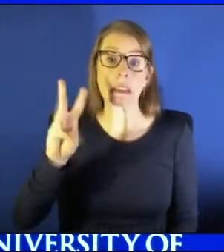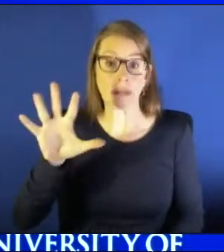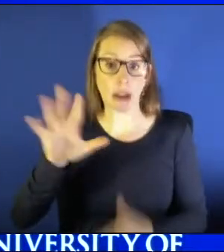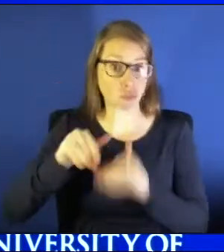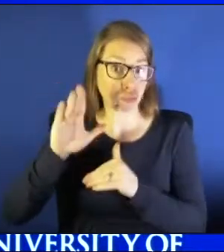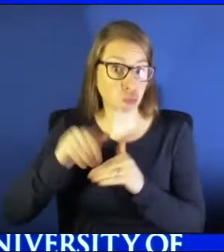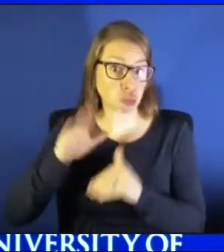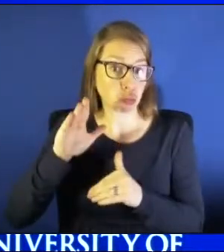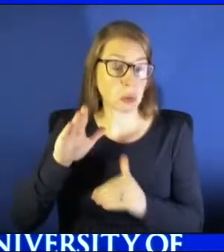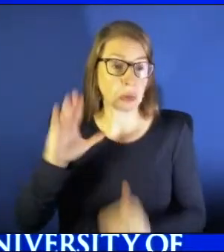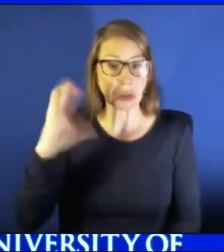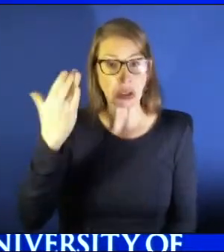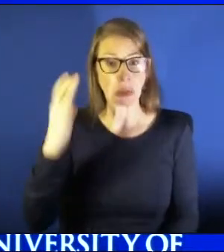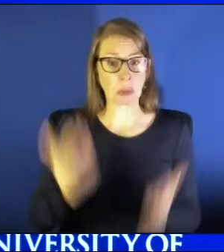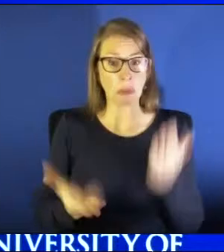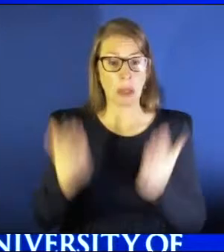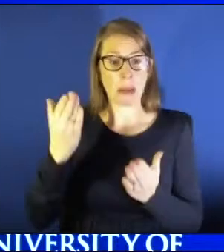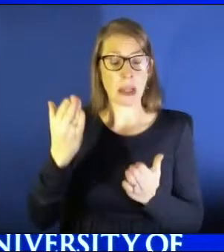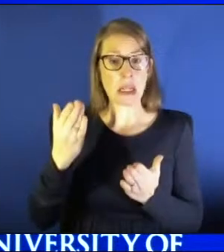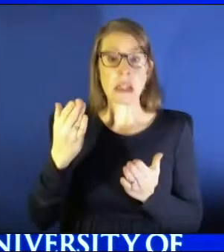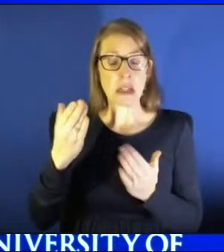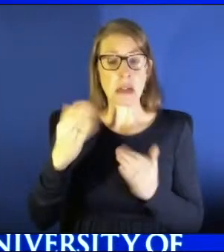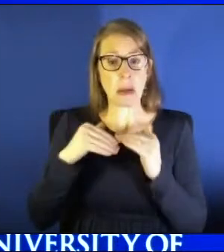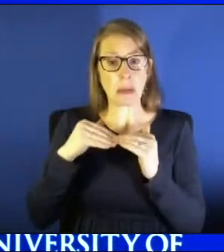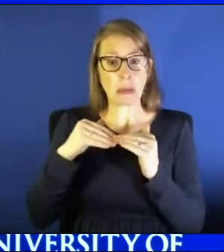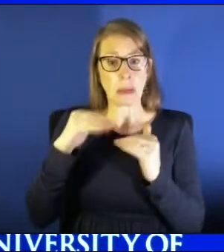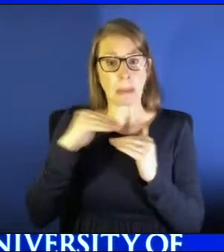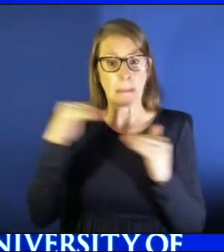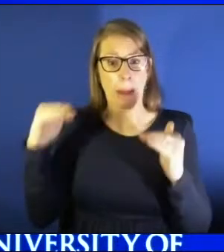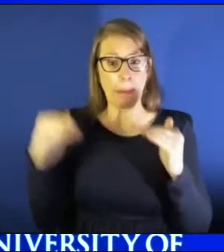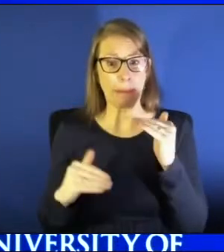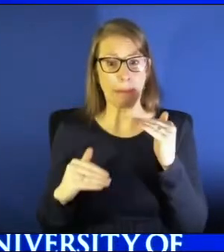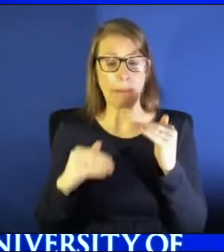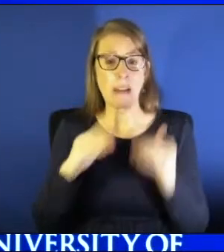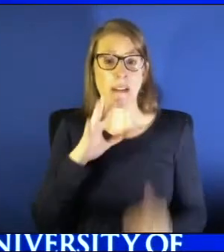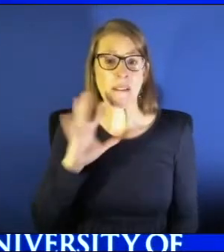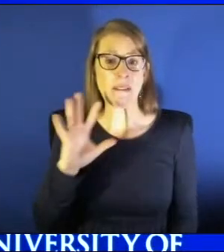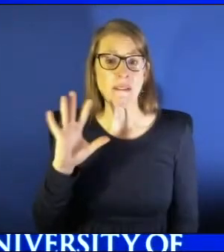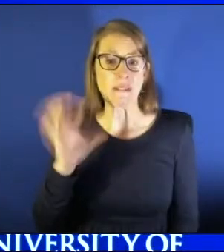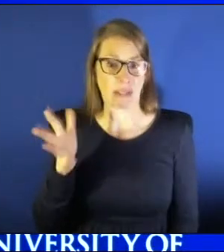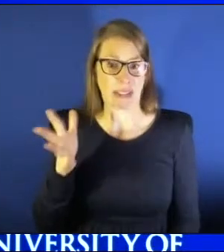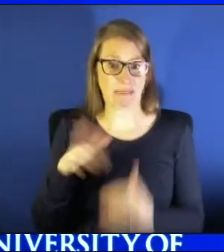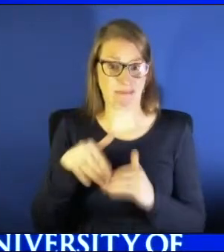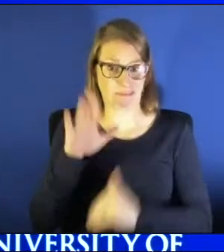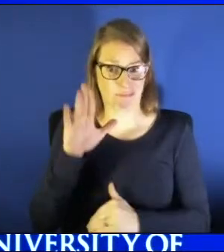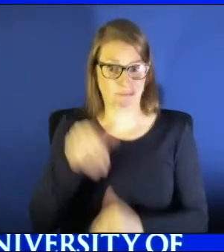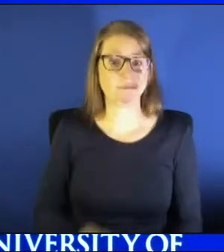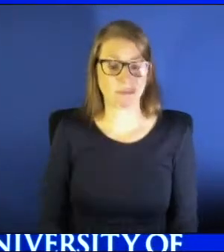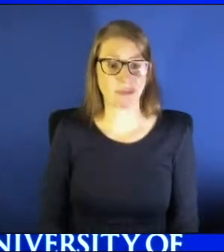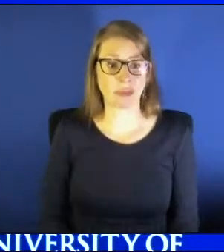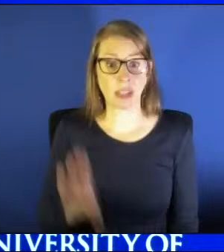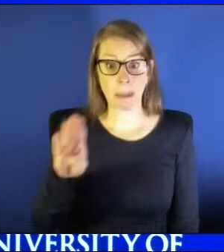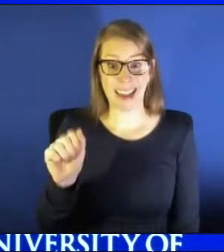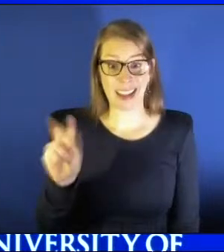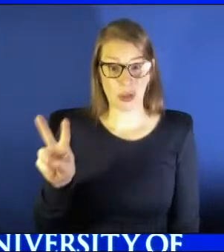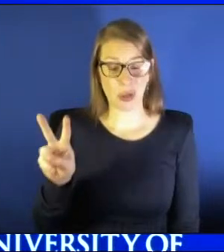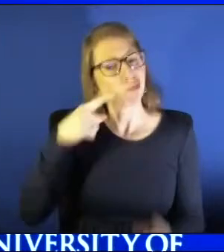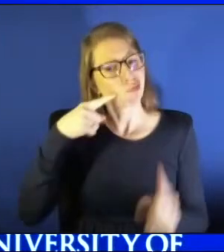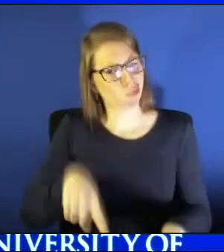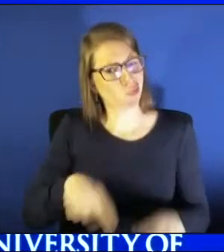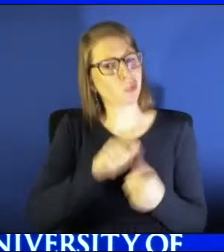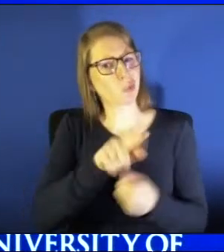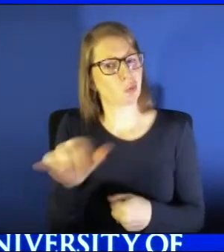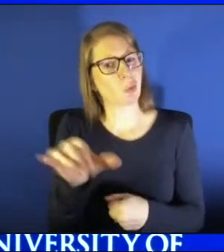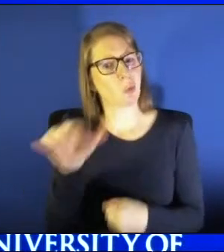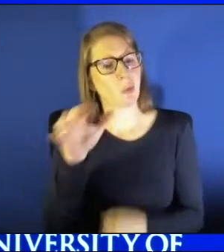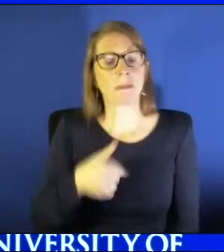Seems like they may be going down to 50 and above. And again, I would also agree with you about the BA2 as well. I think we